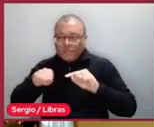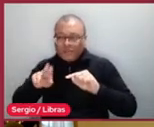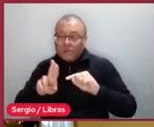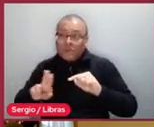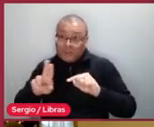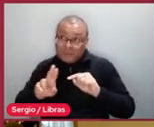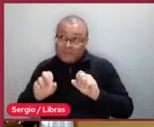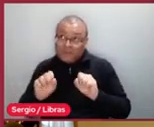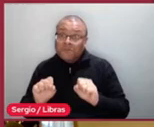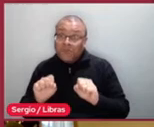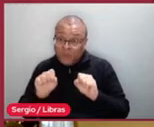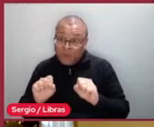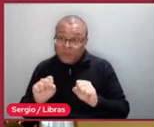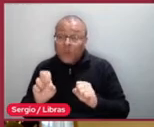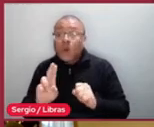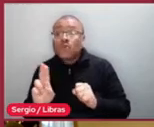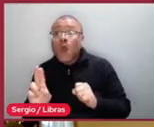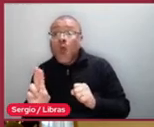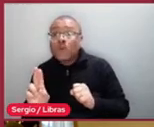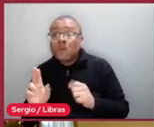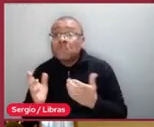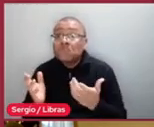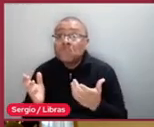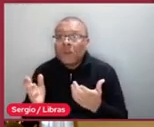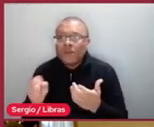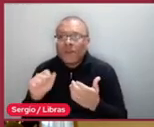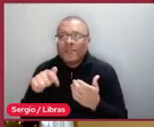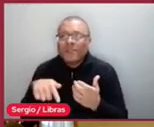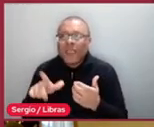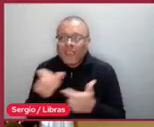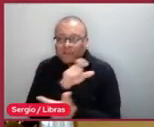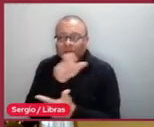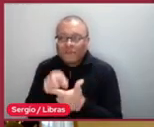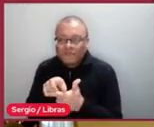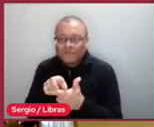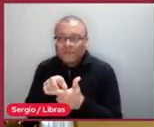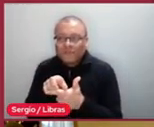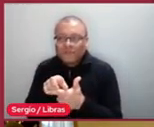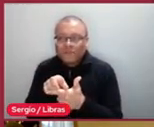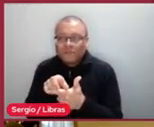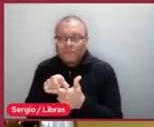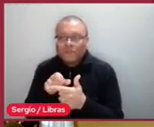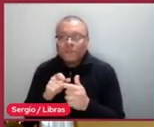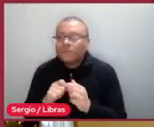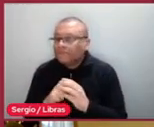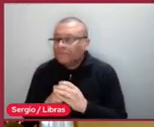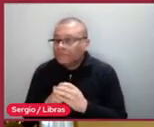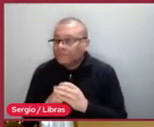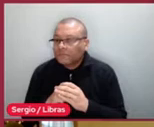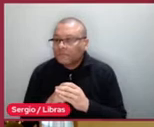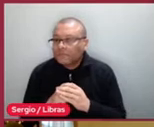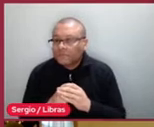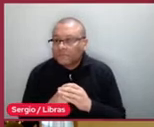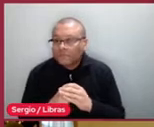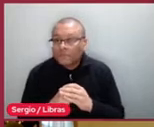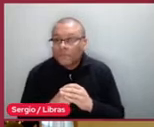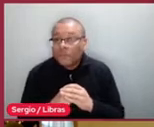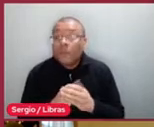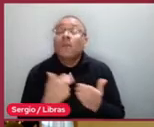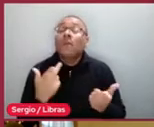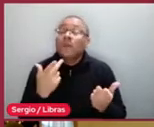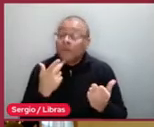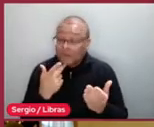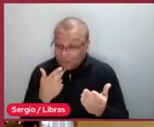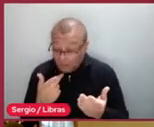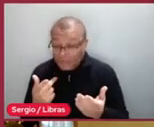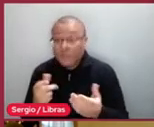users.id, users.name are the select clause from the SQL. And from users and where